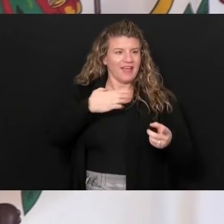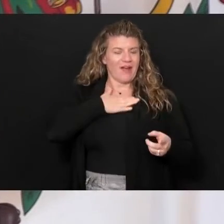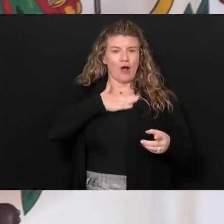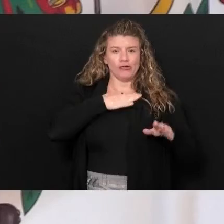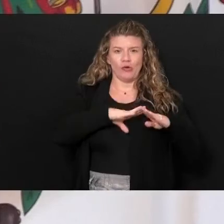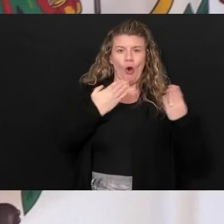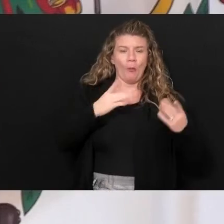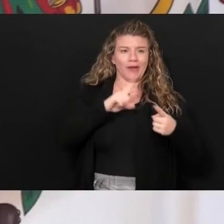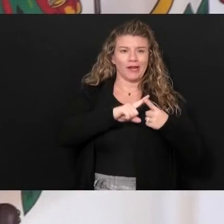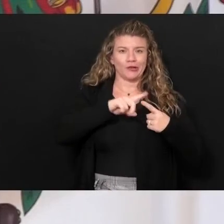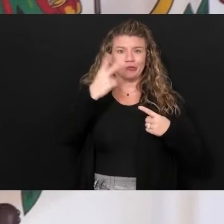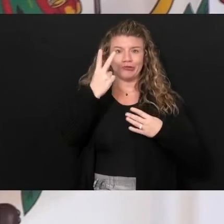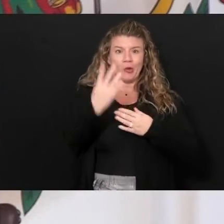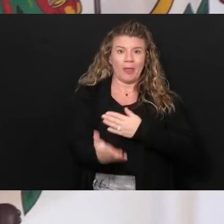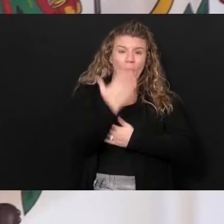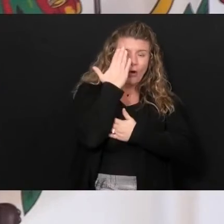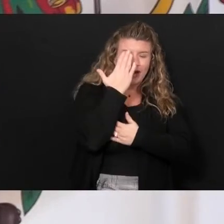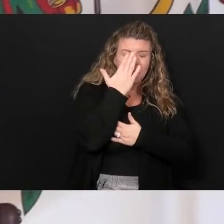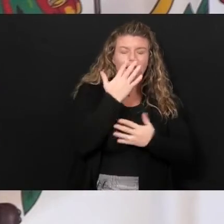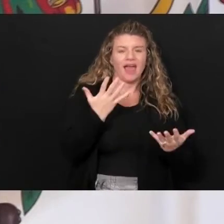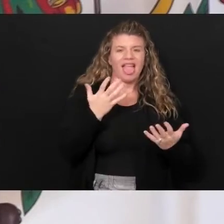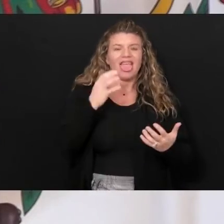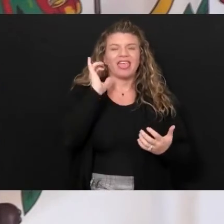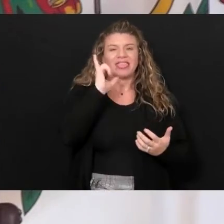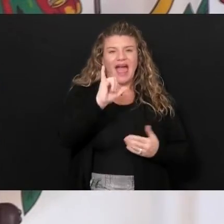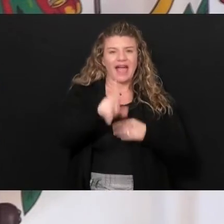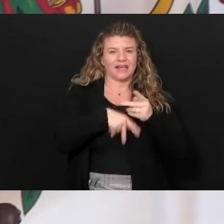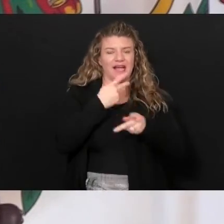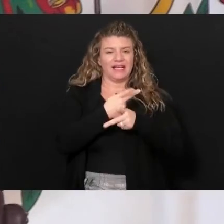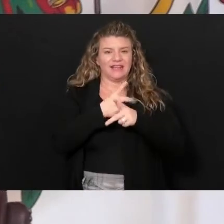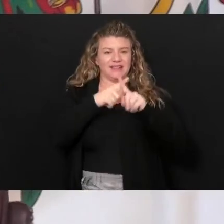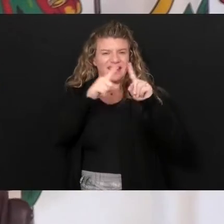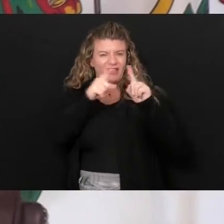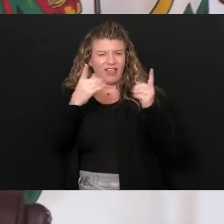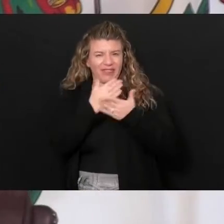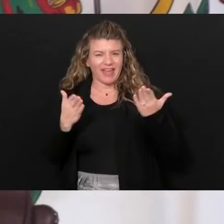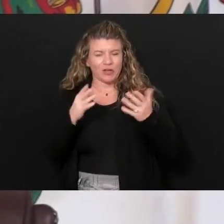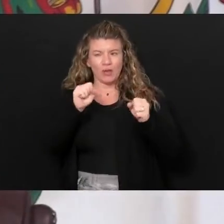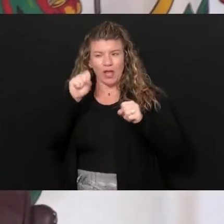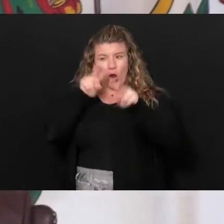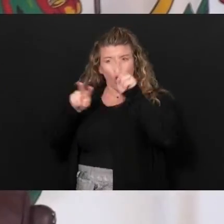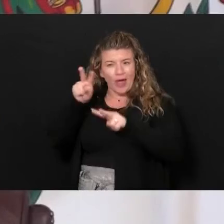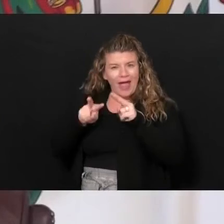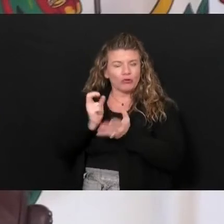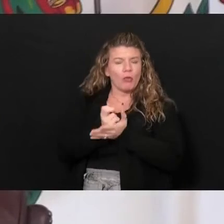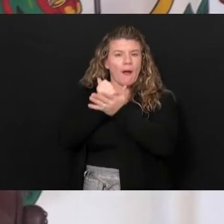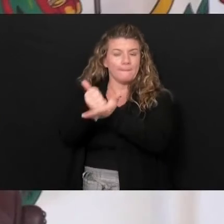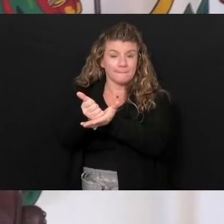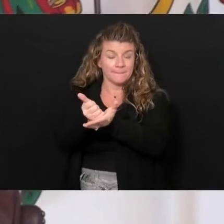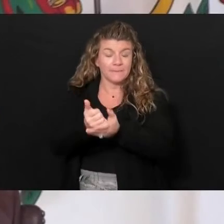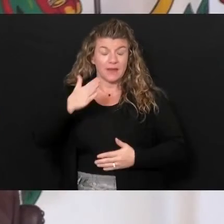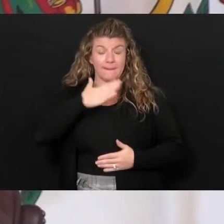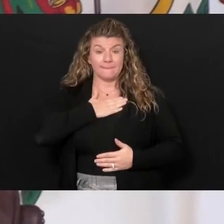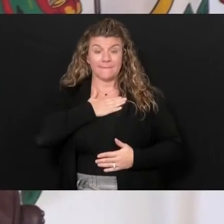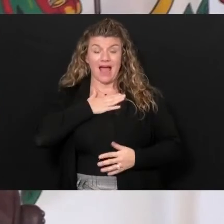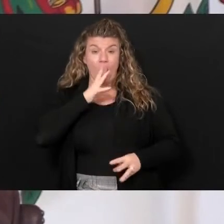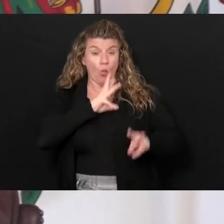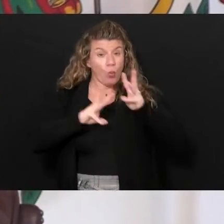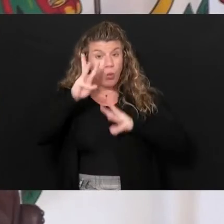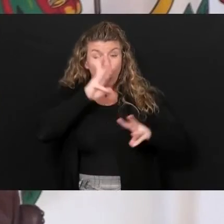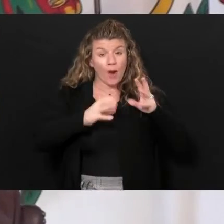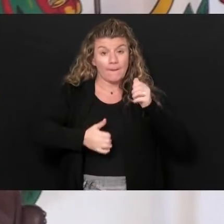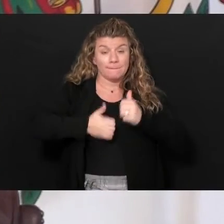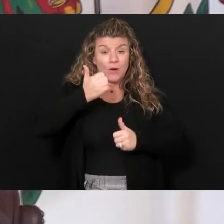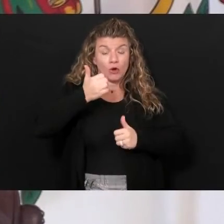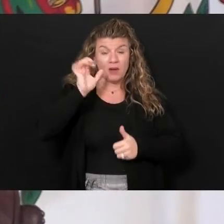the morning. You know, there are some things like that that could help. My concern most about